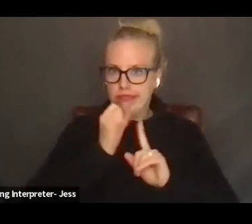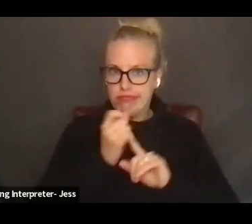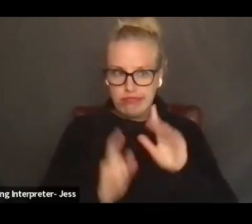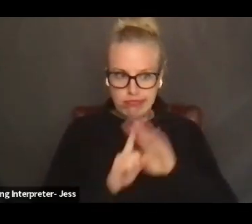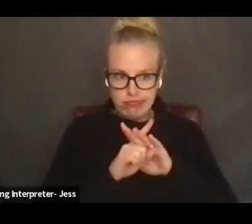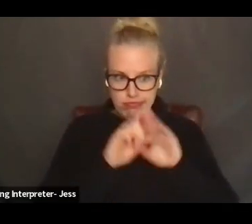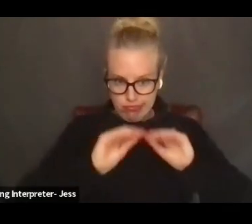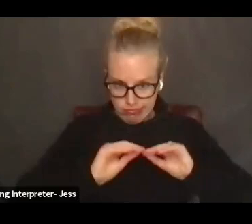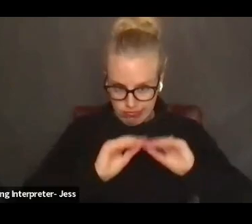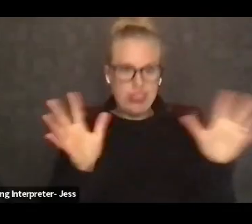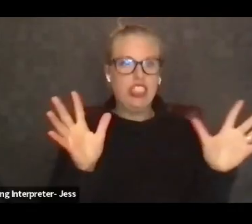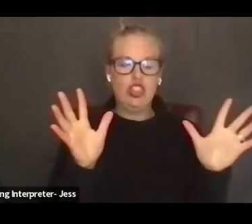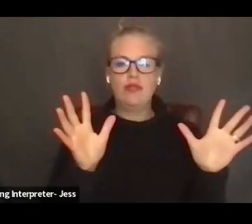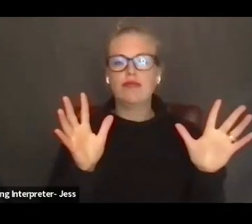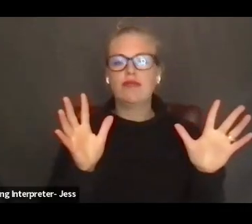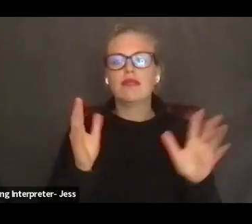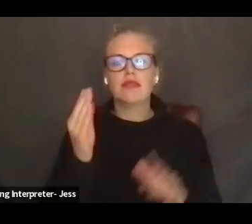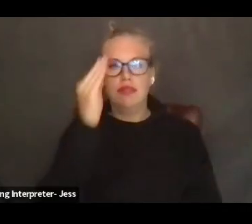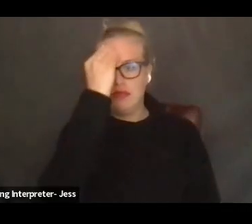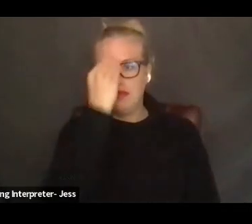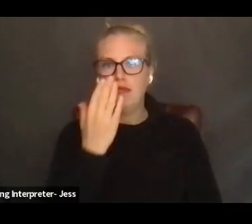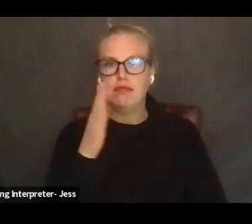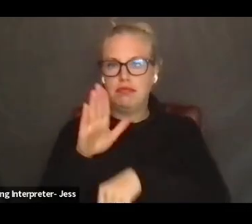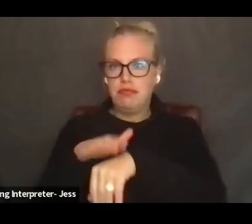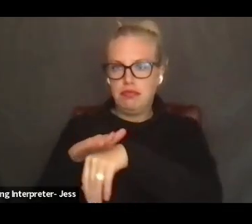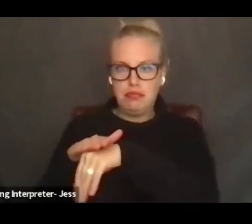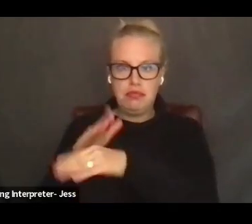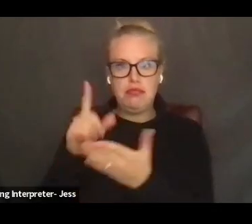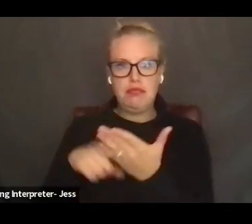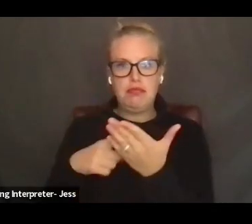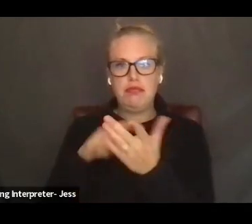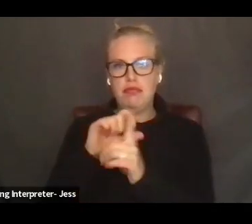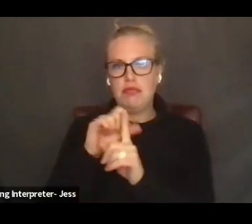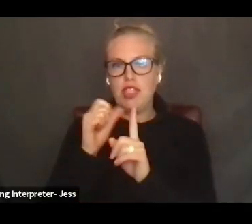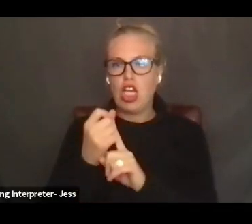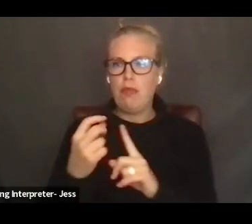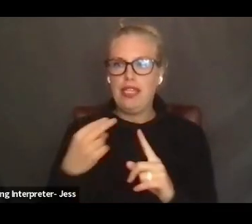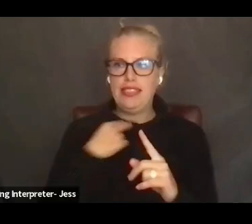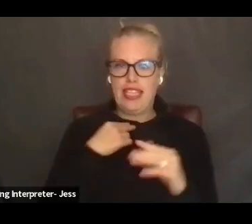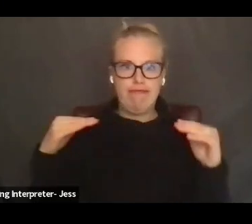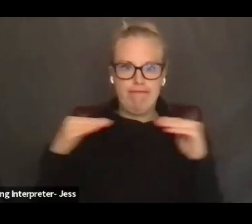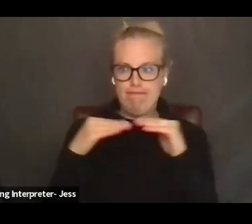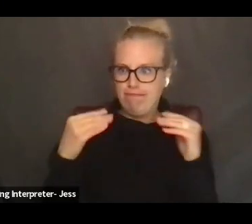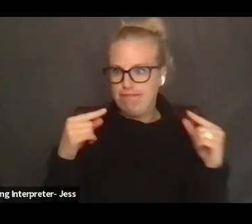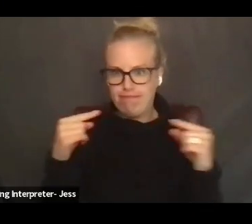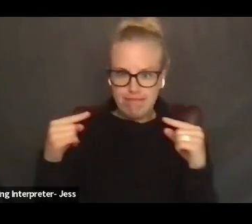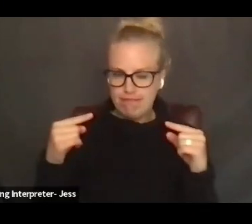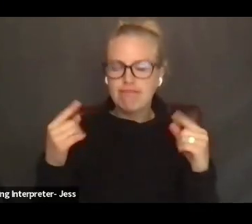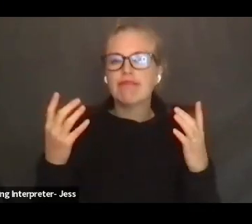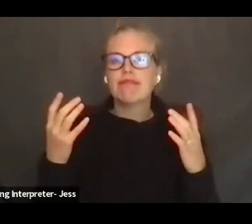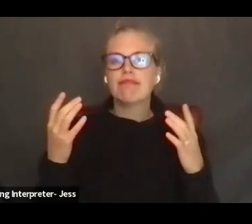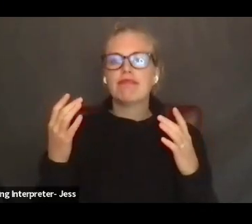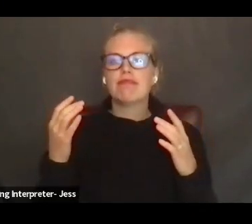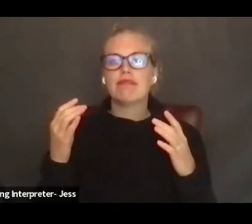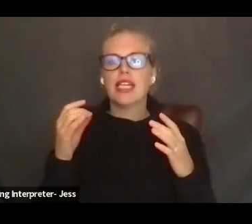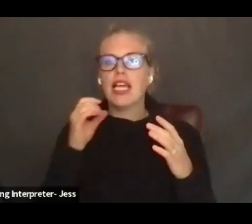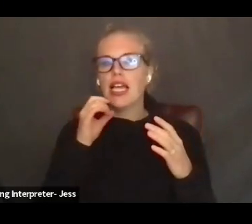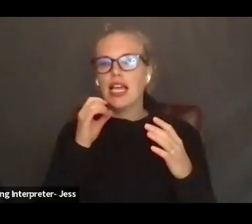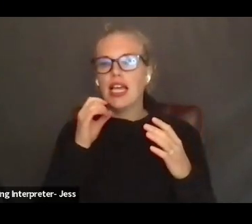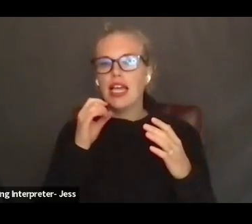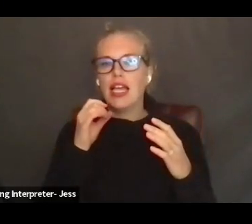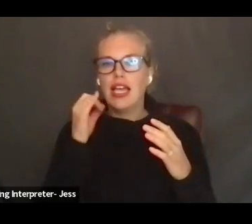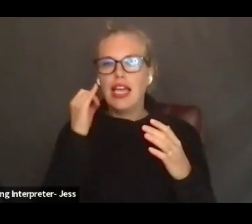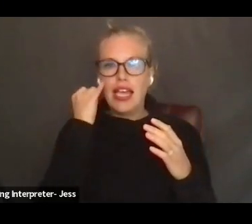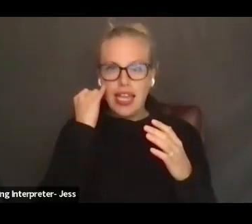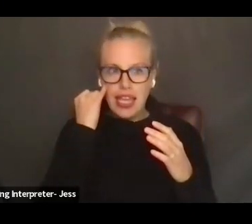Um, so be aware of times where there could be a stalemate. So you should probably have a unequal number